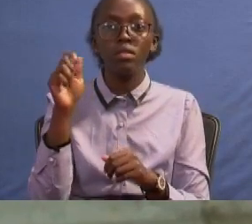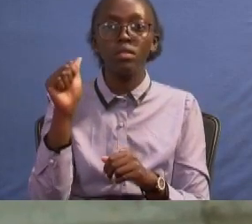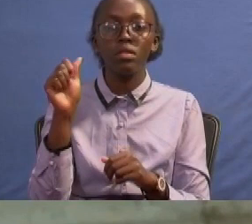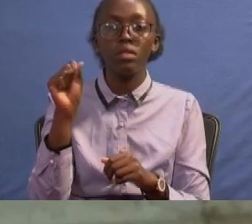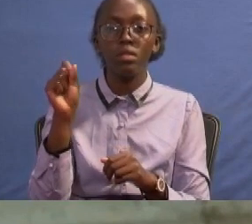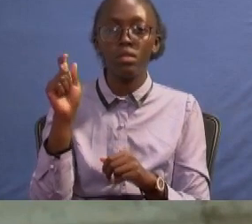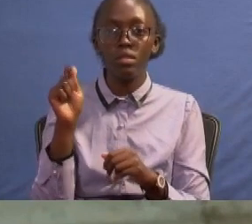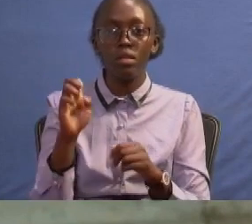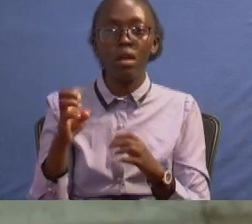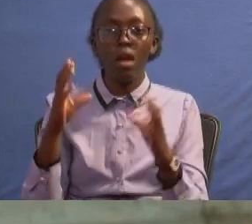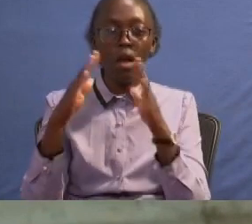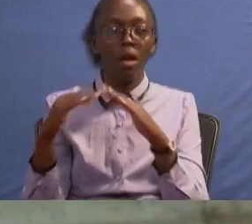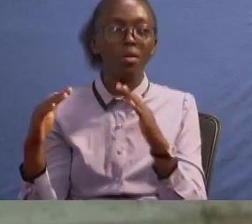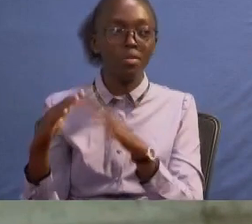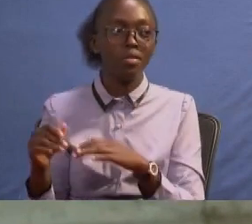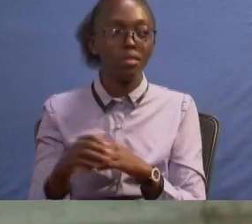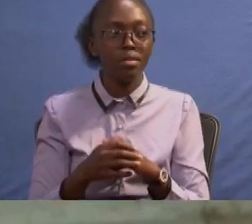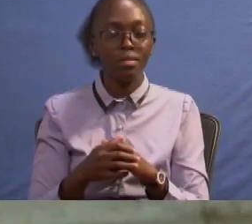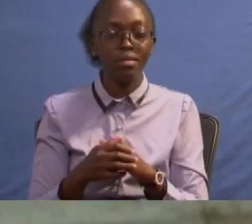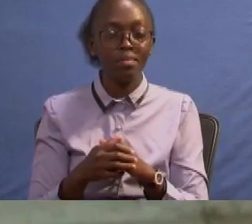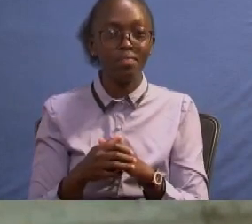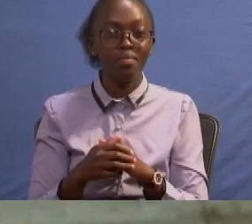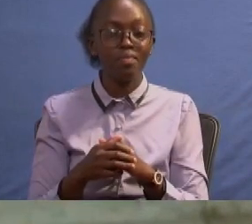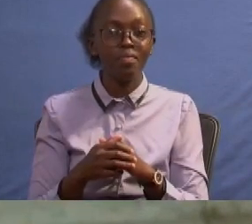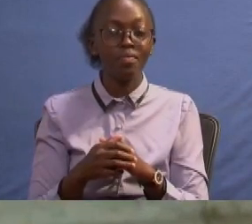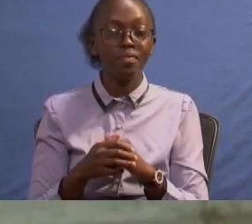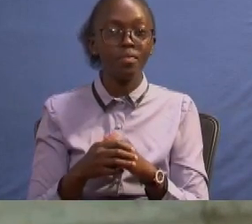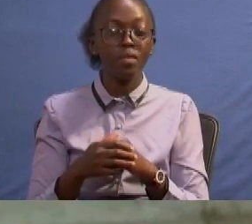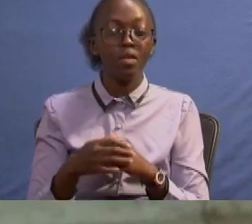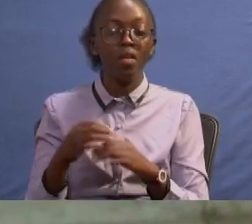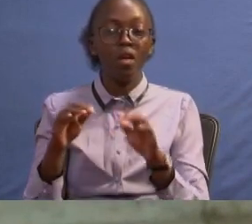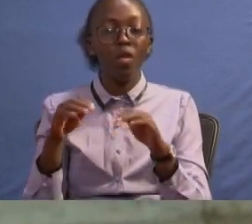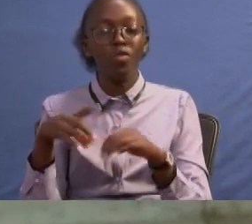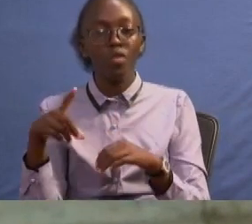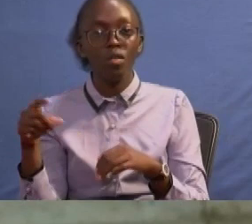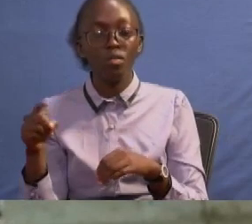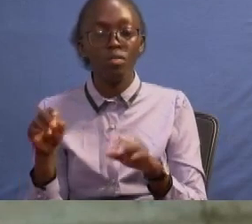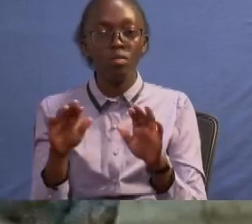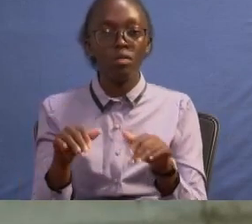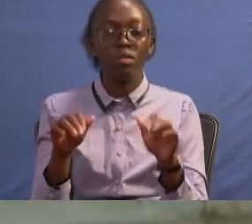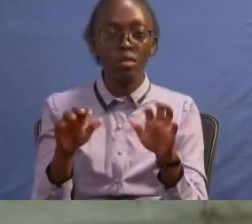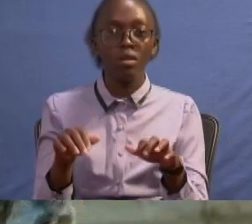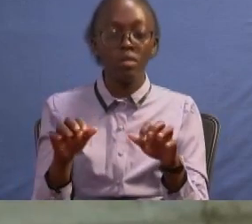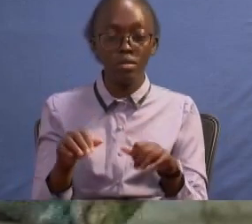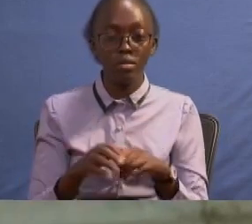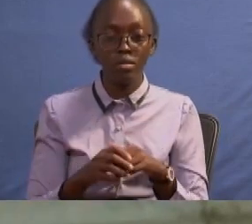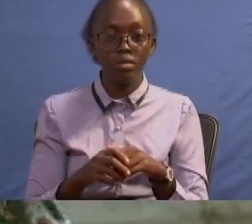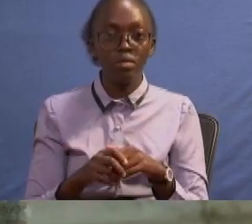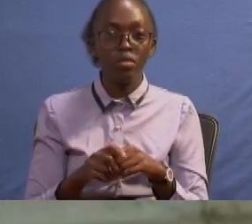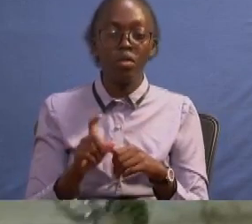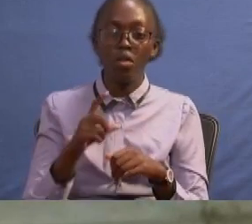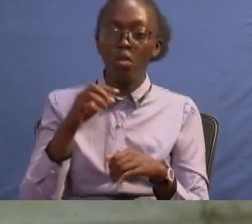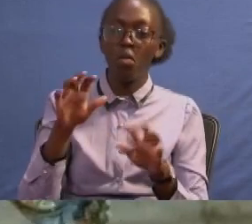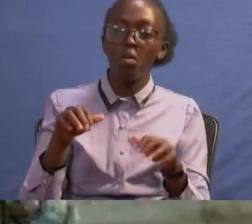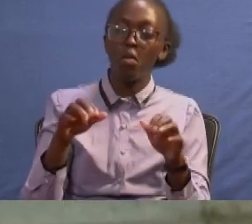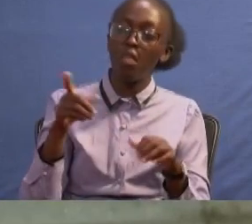we were going to Cabaranet Gardens. Those ones of us who knew that time, we used to go there and we used to like it because